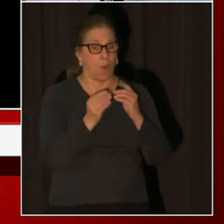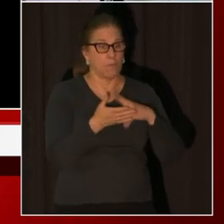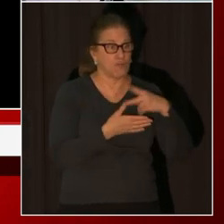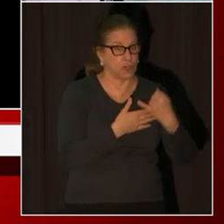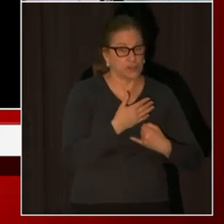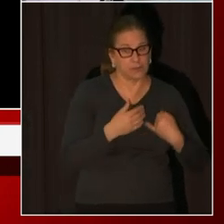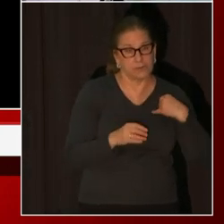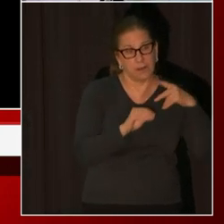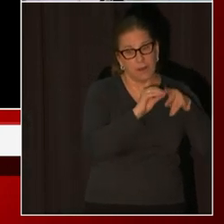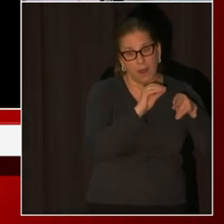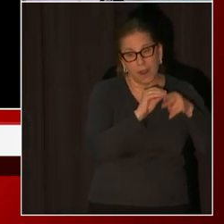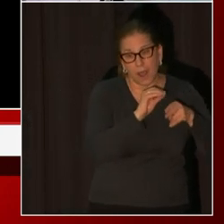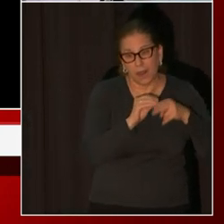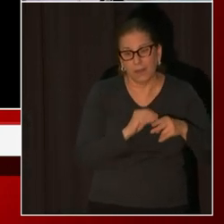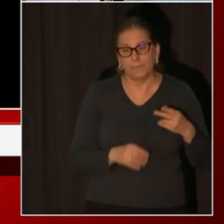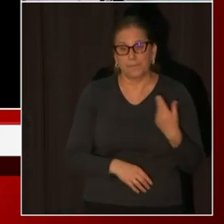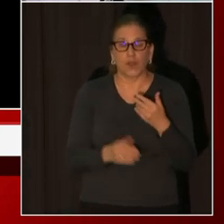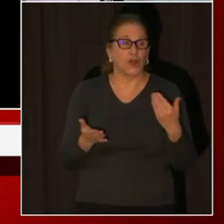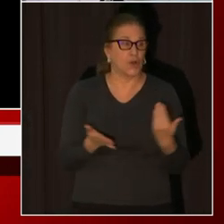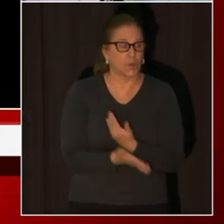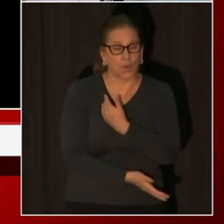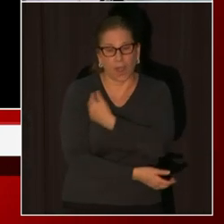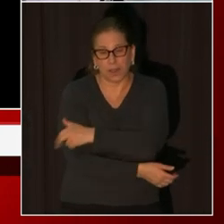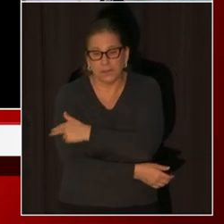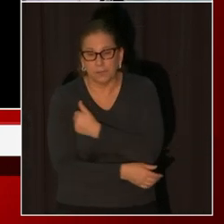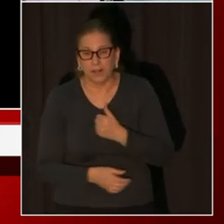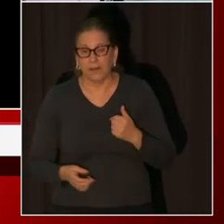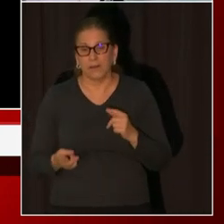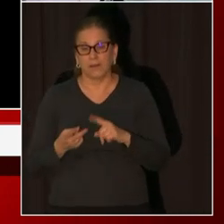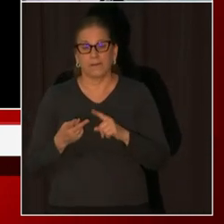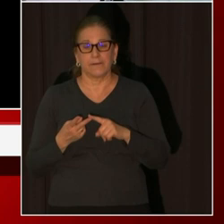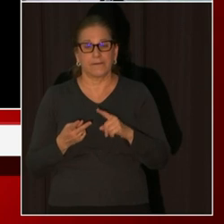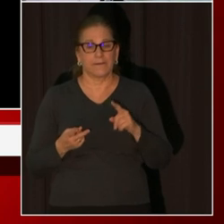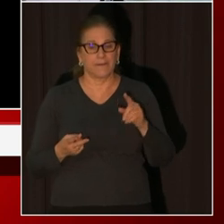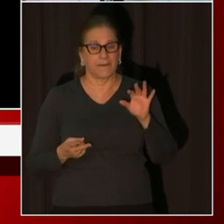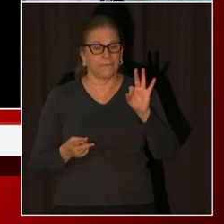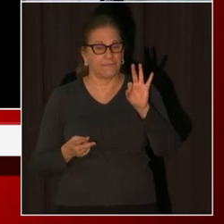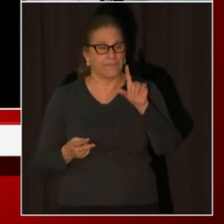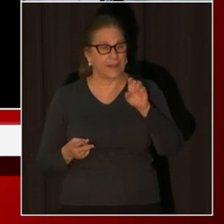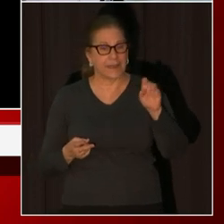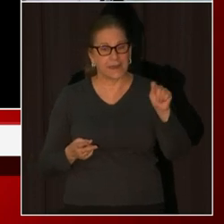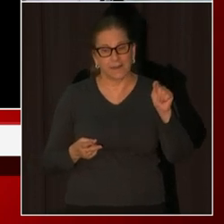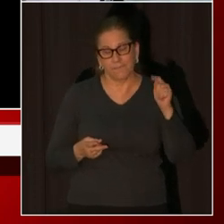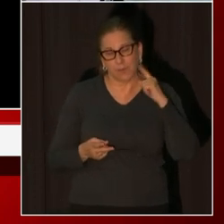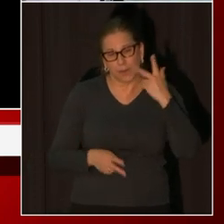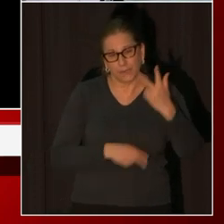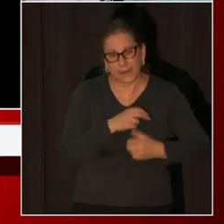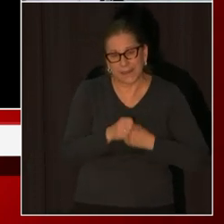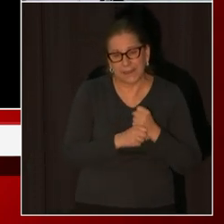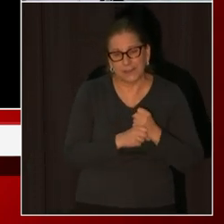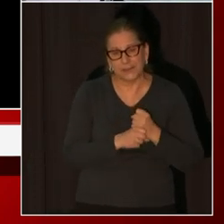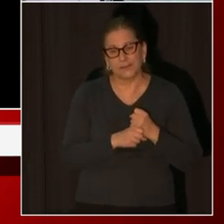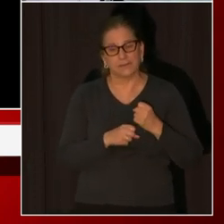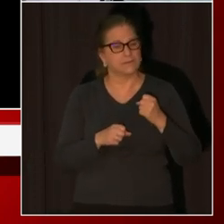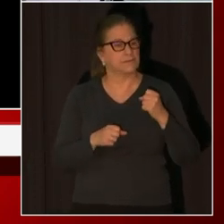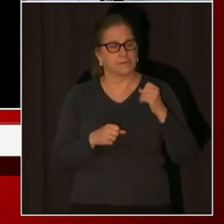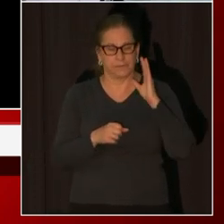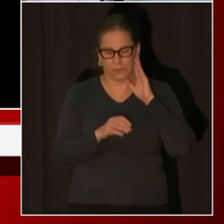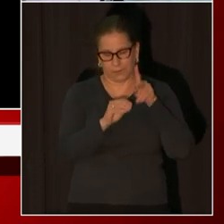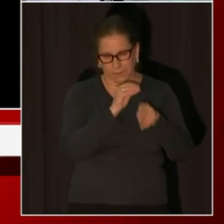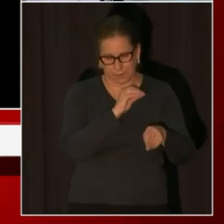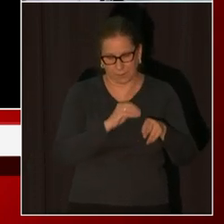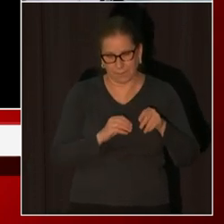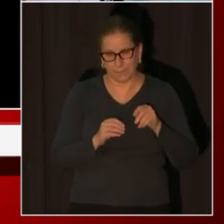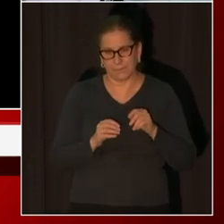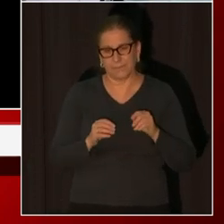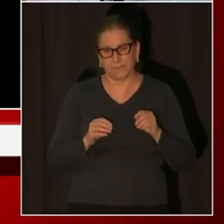hospital, and all of our fleet for 3 years, that's where we get to $1.2 billion. So that just gives you some and we didn't do that, by the way.